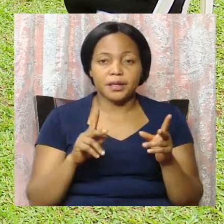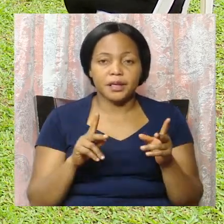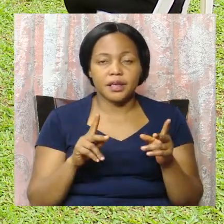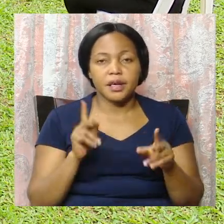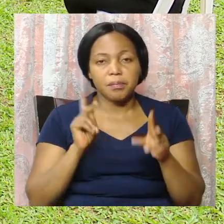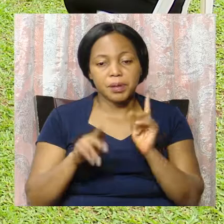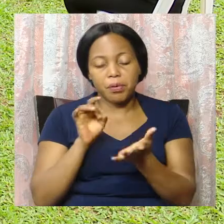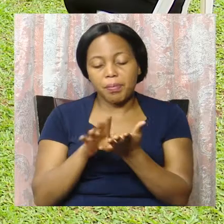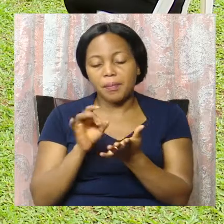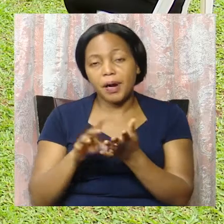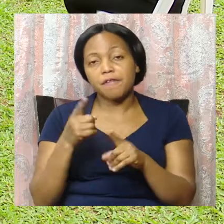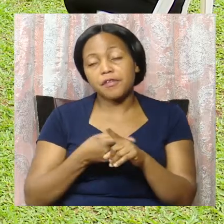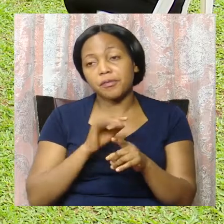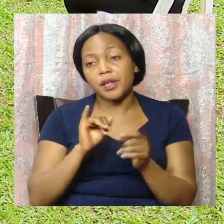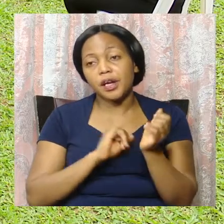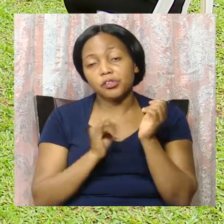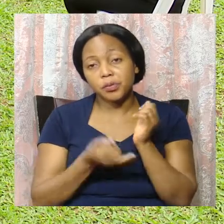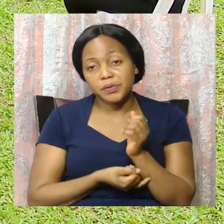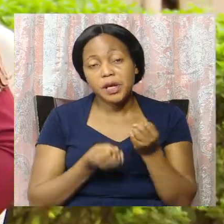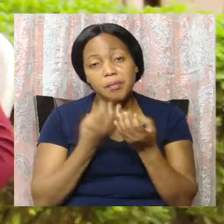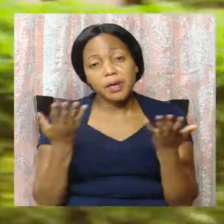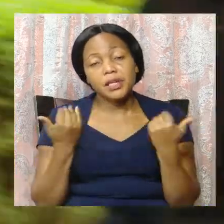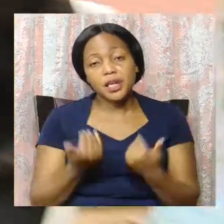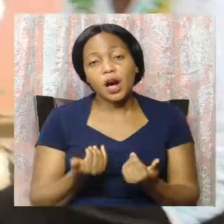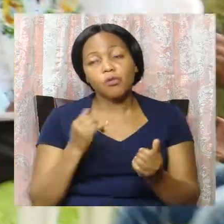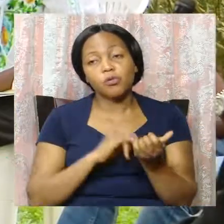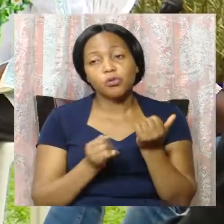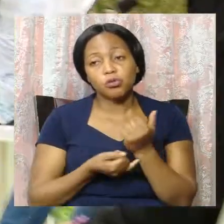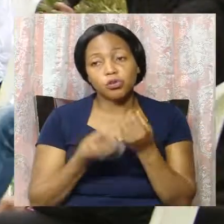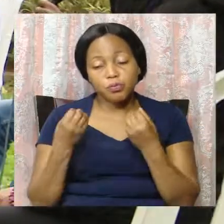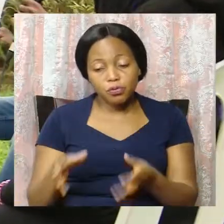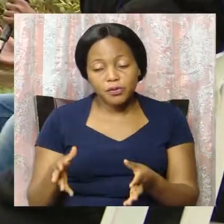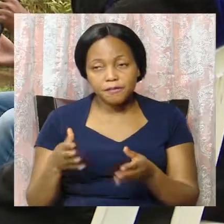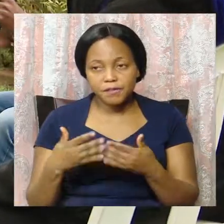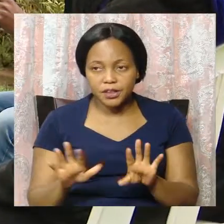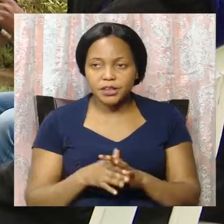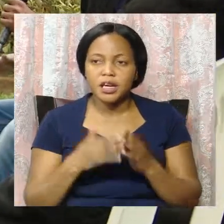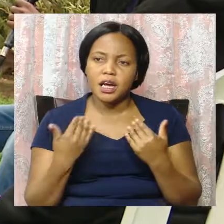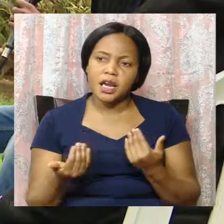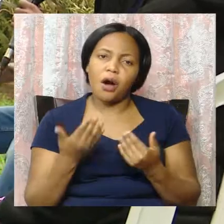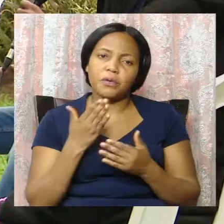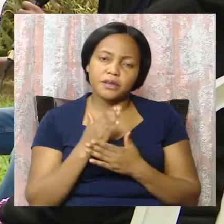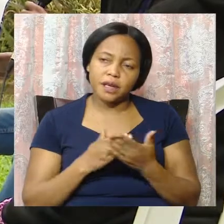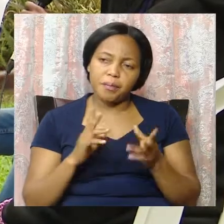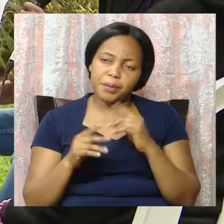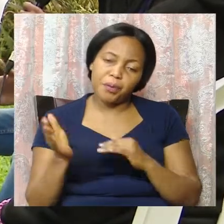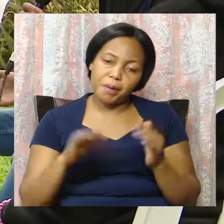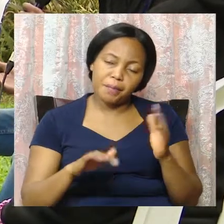like most of the workers have been laid off. So now most of the people are jobless. True. Though the lockdown has been